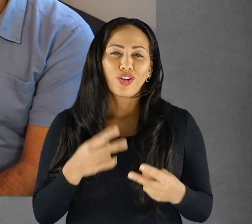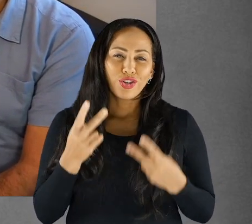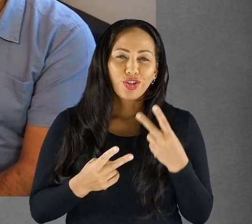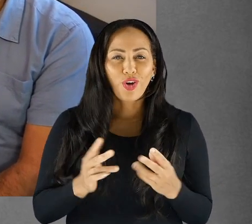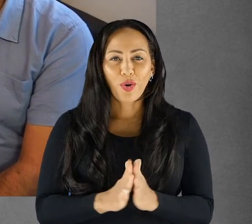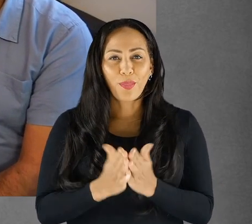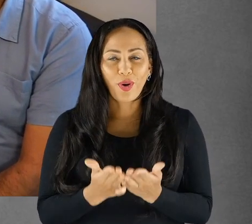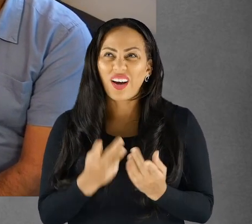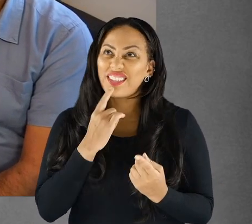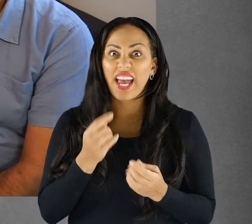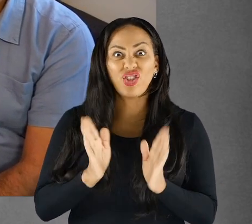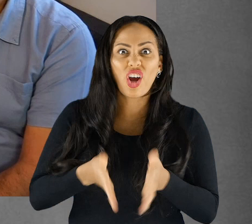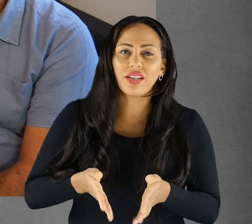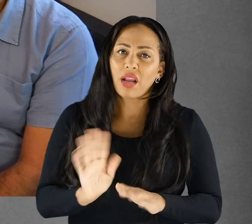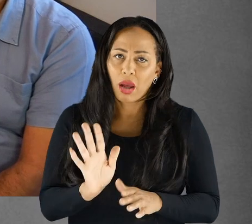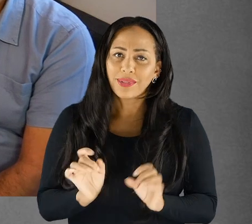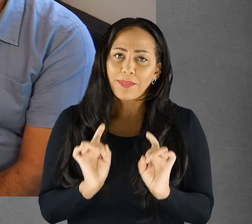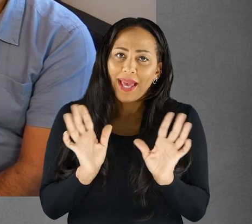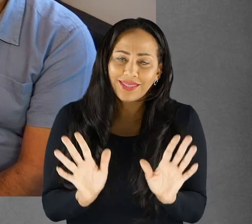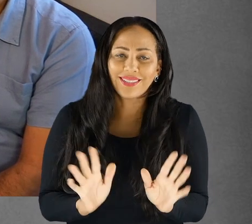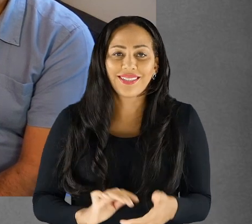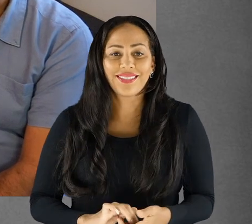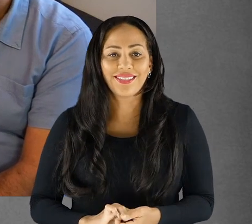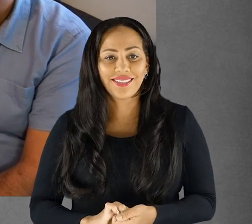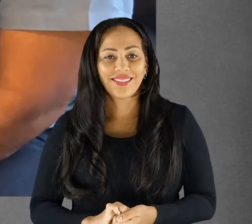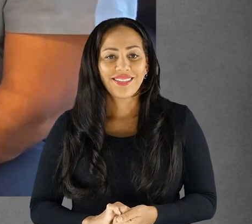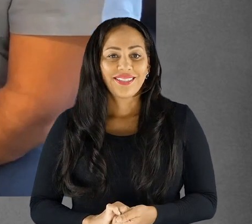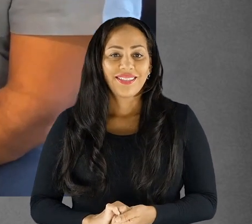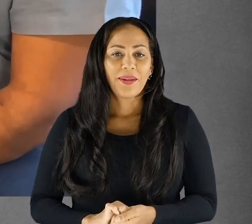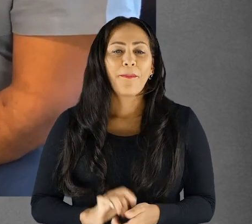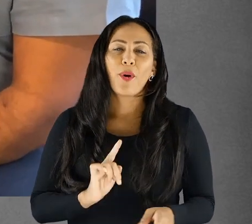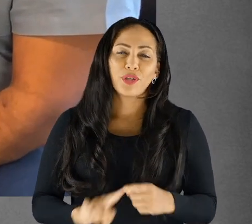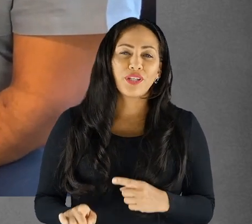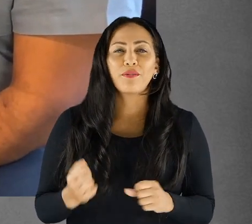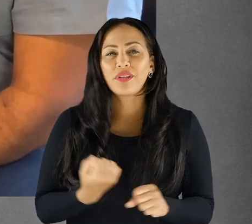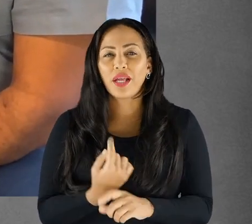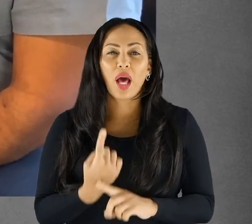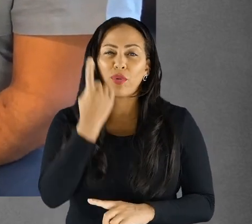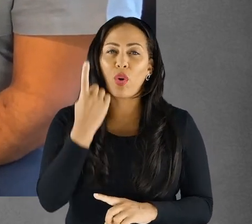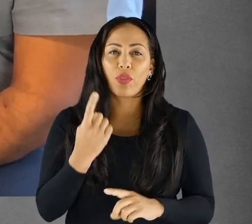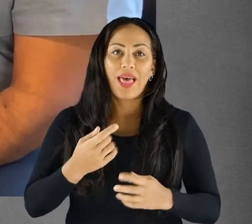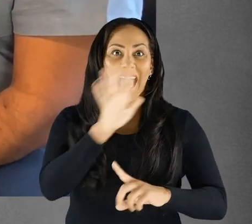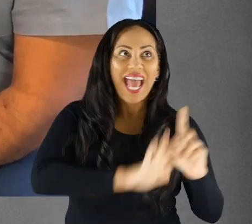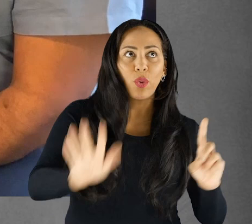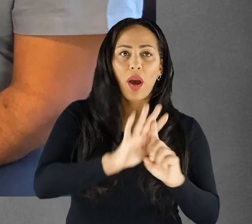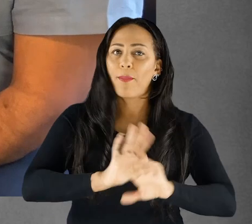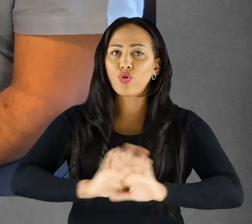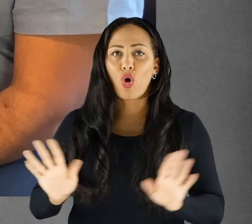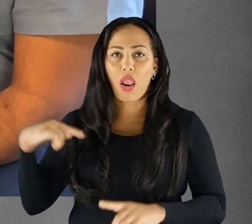like American songbook. I say just, I'm sorry, American songbook is amazing. A lot of it was kind of up north